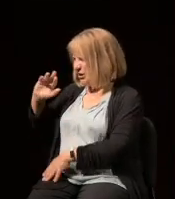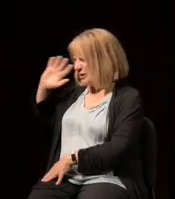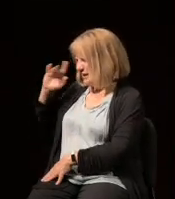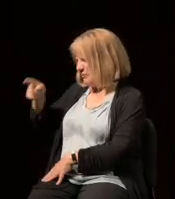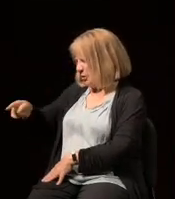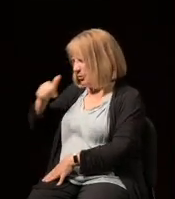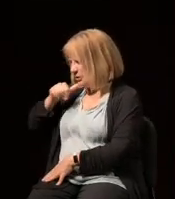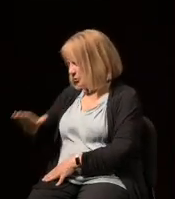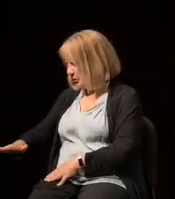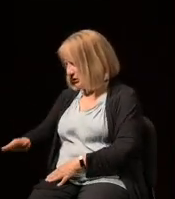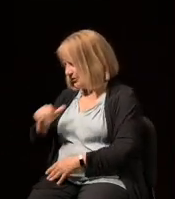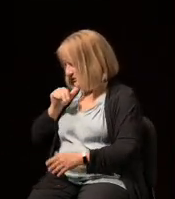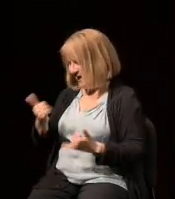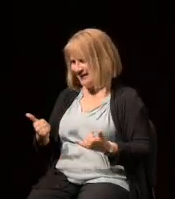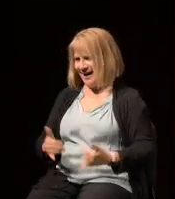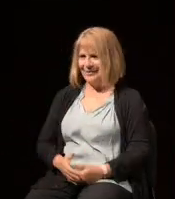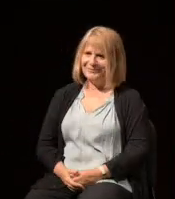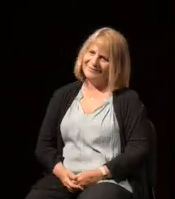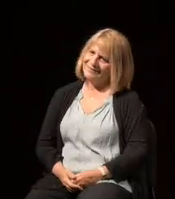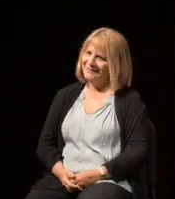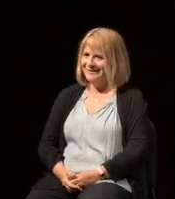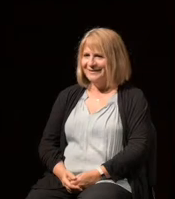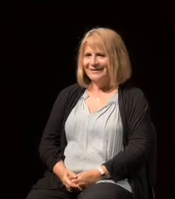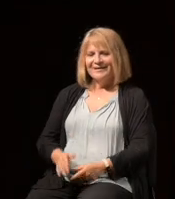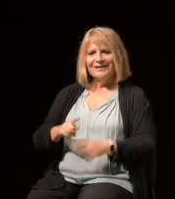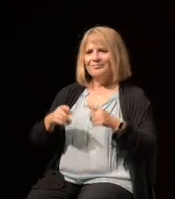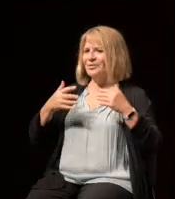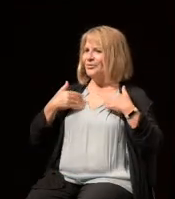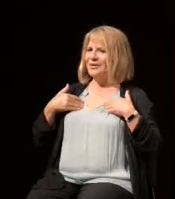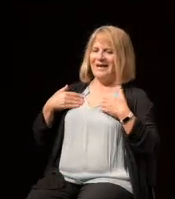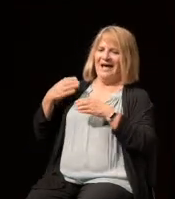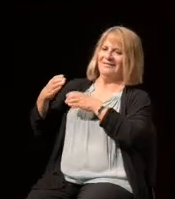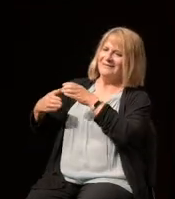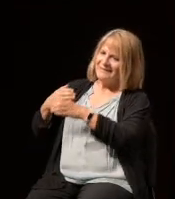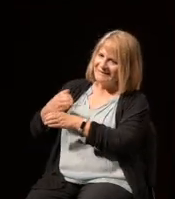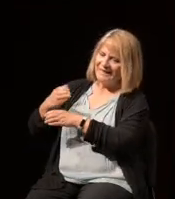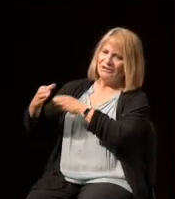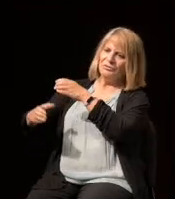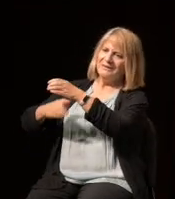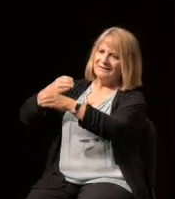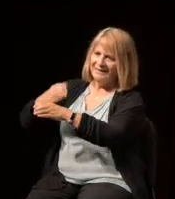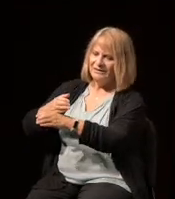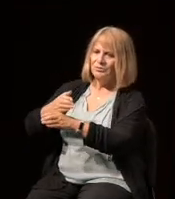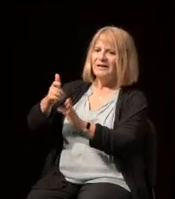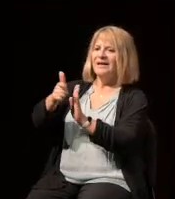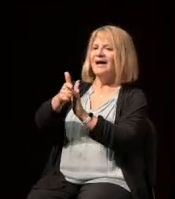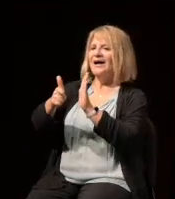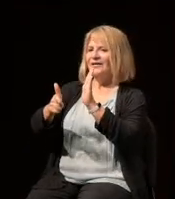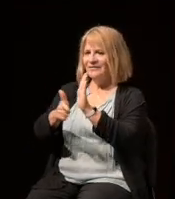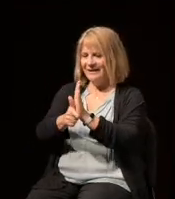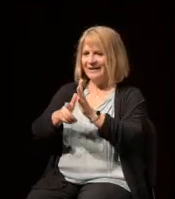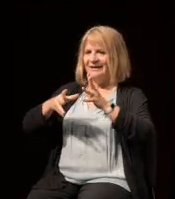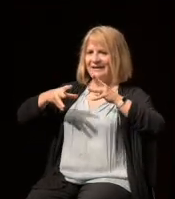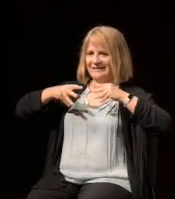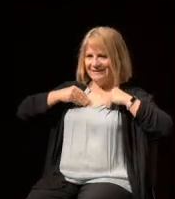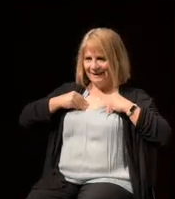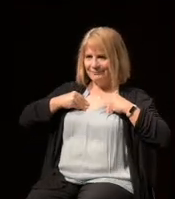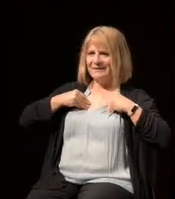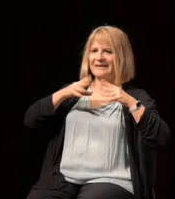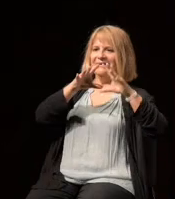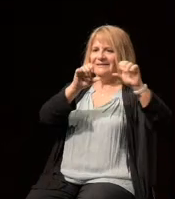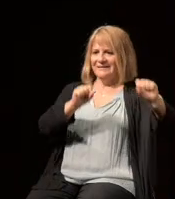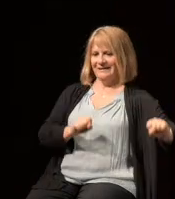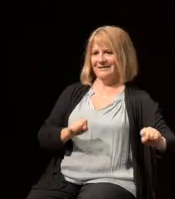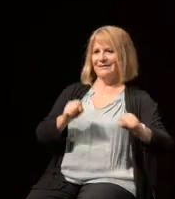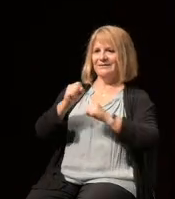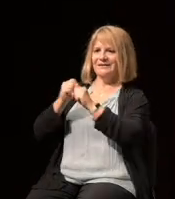But we have centuries of legally sanctioned strategies and systems and structures to make